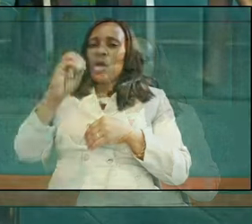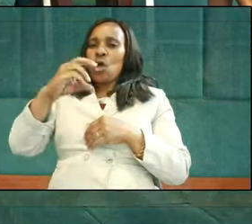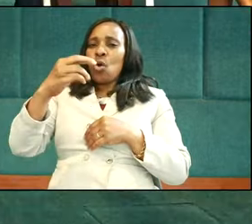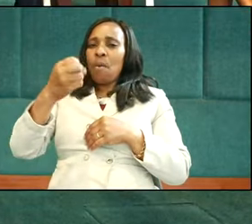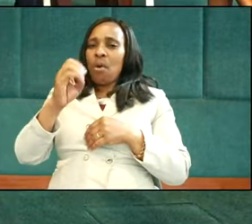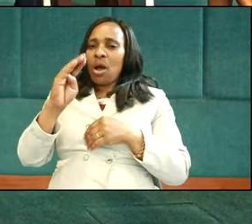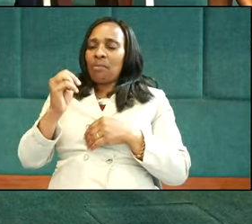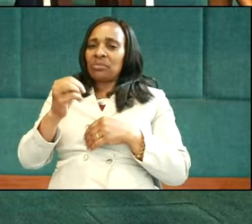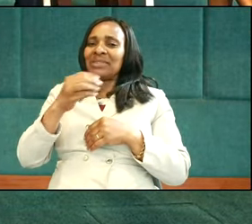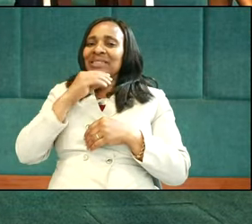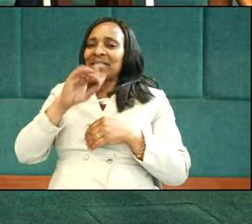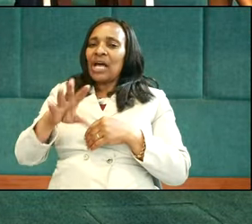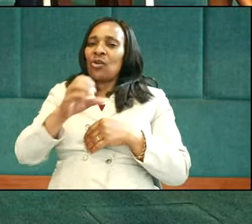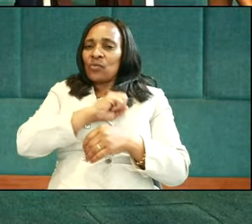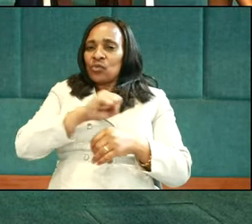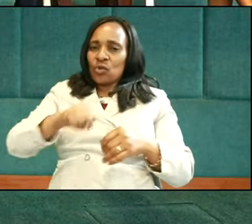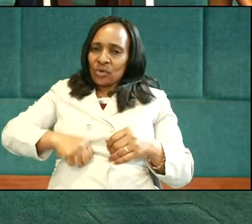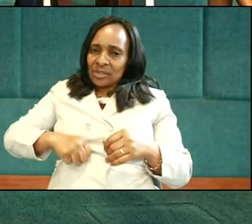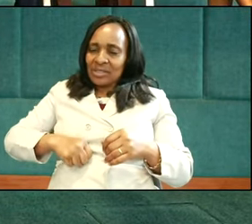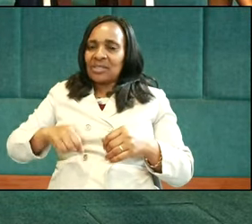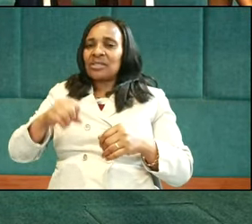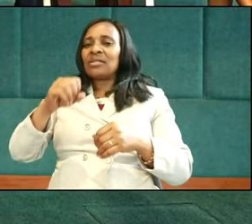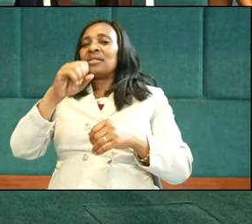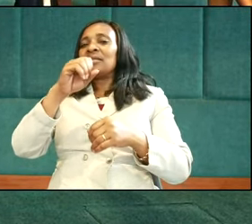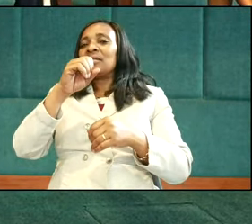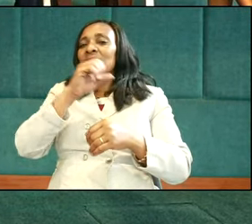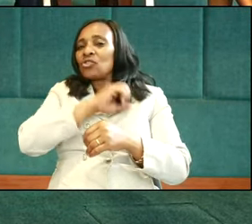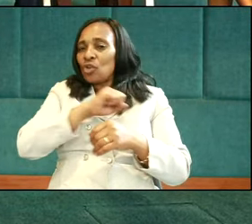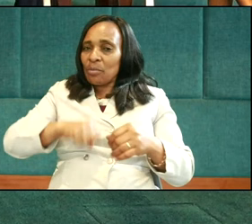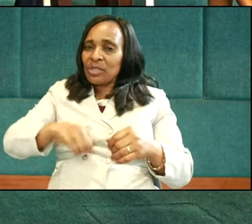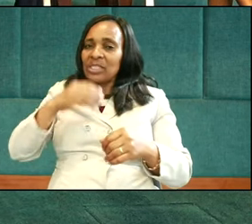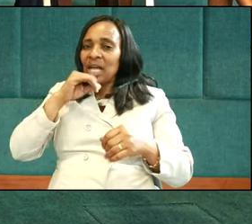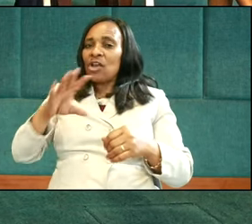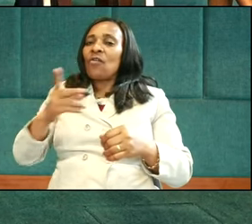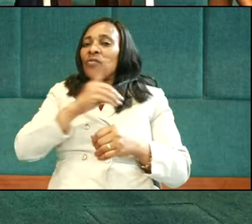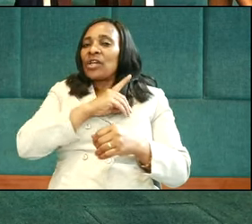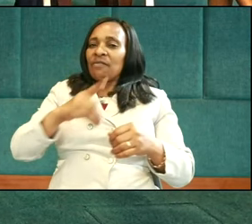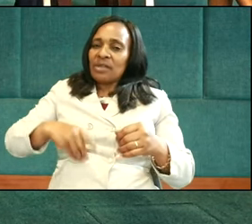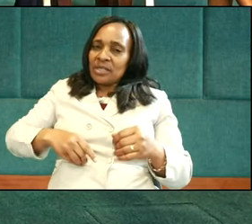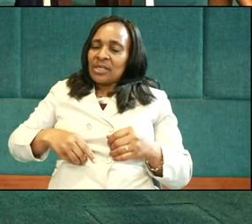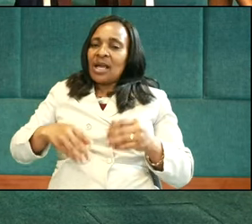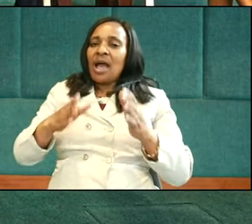Solomon. Solomon was the son of David. David was the son of Jesse.